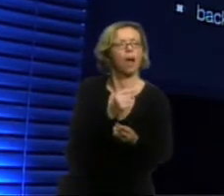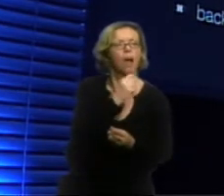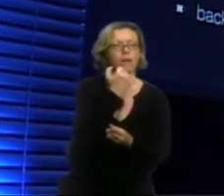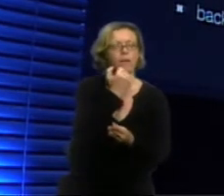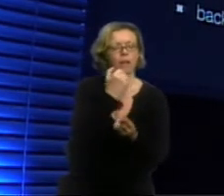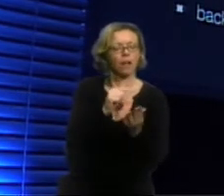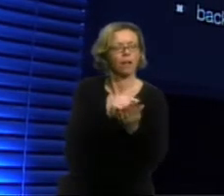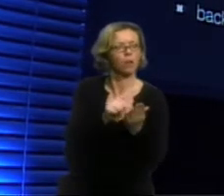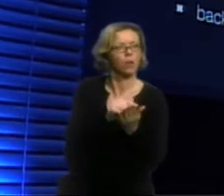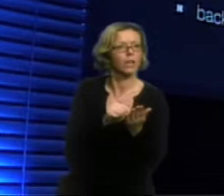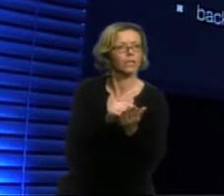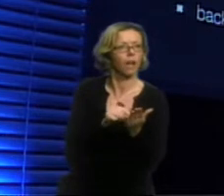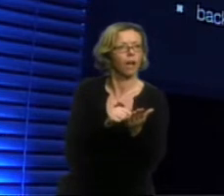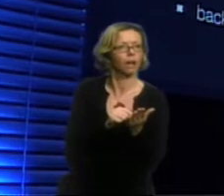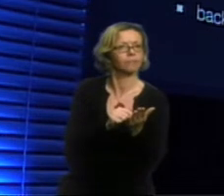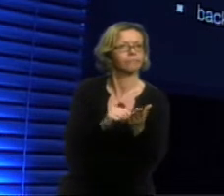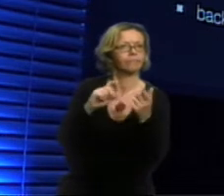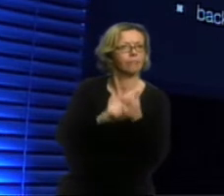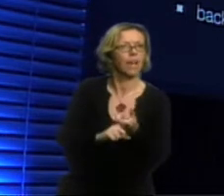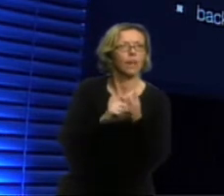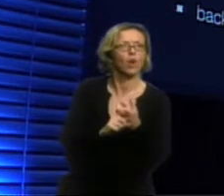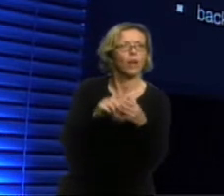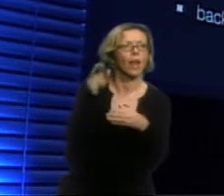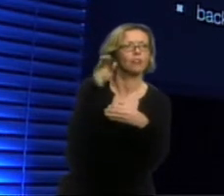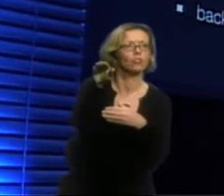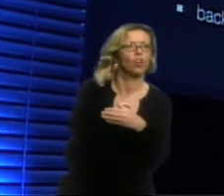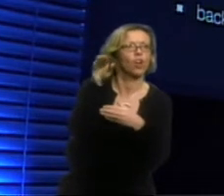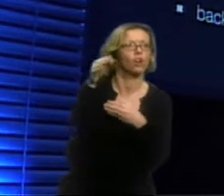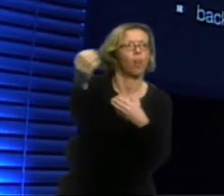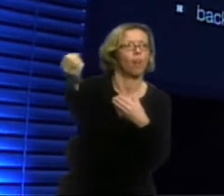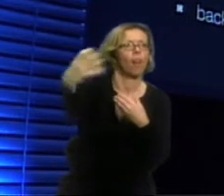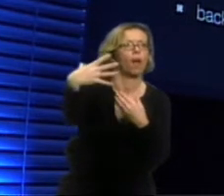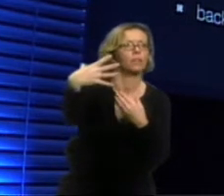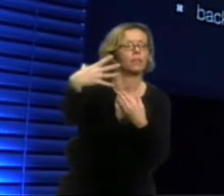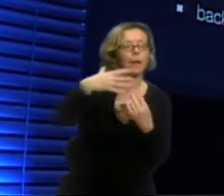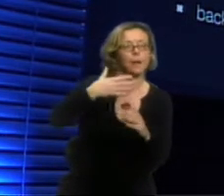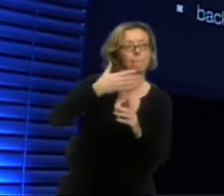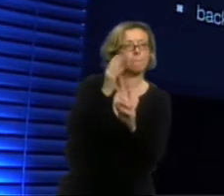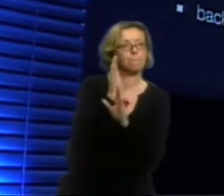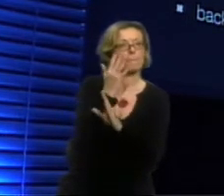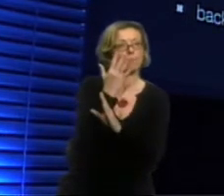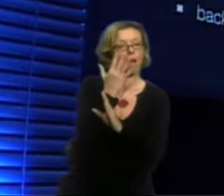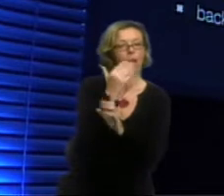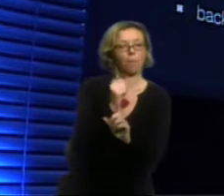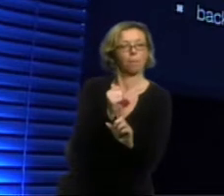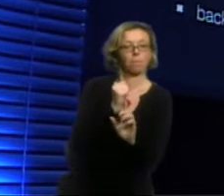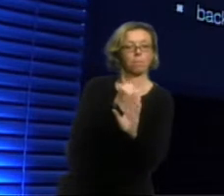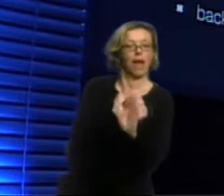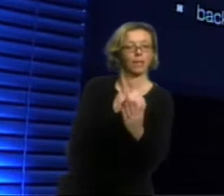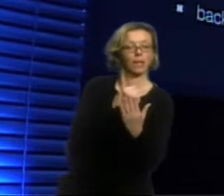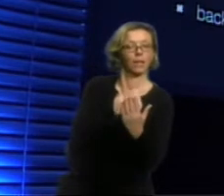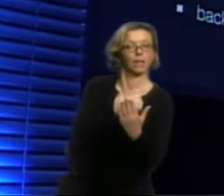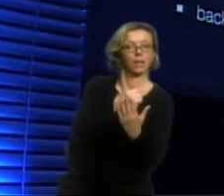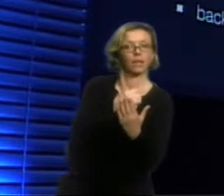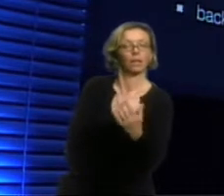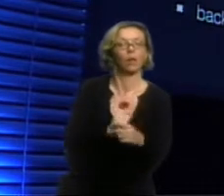on external light to light it via a mirror at the back, or more commonly, by some kind of back or